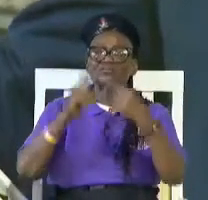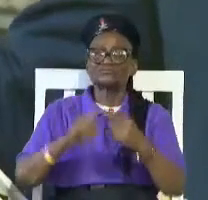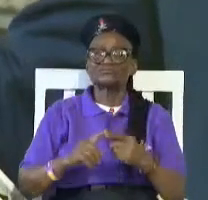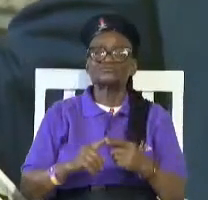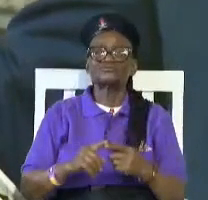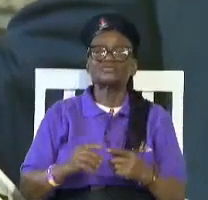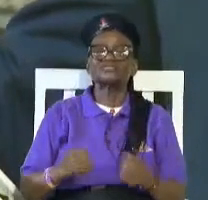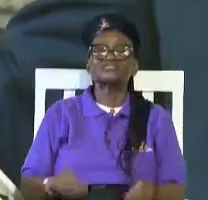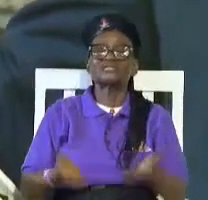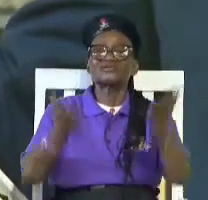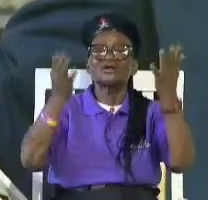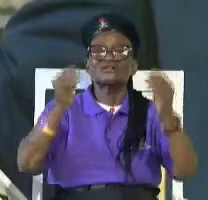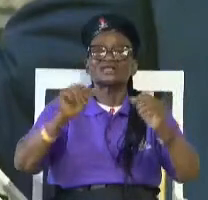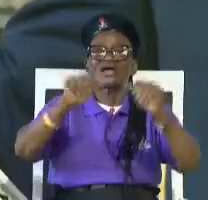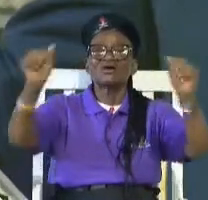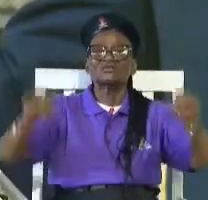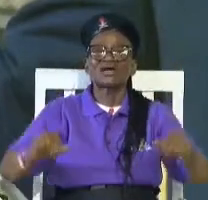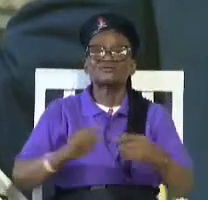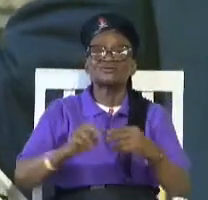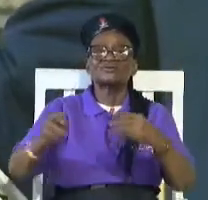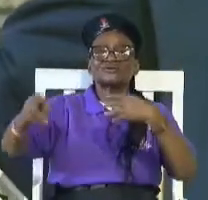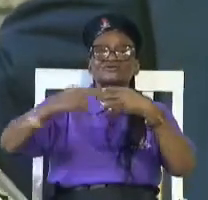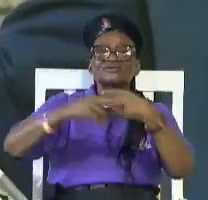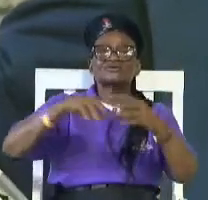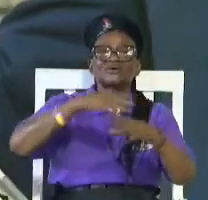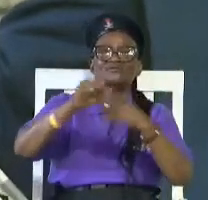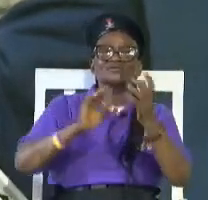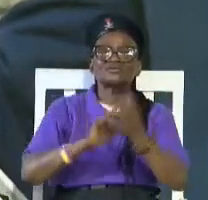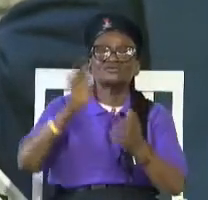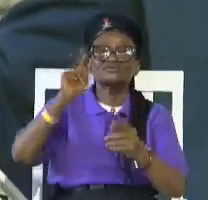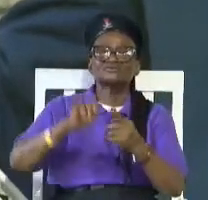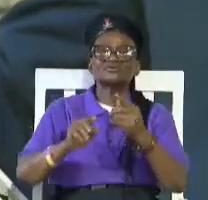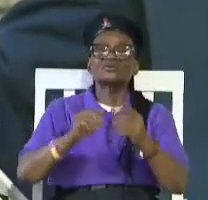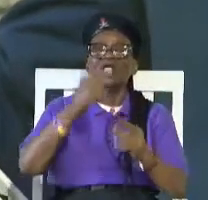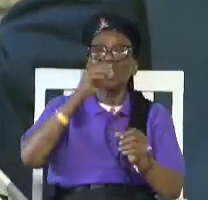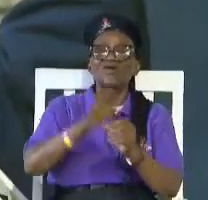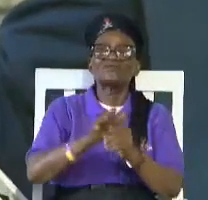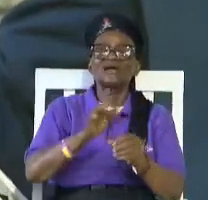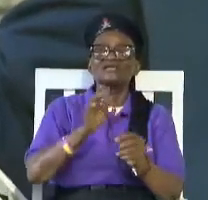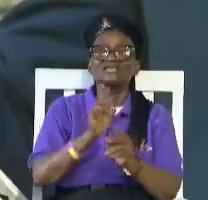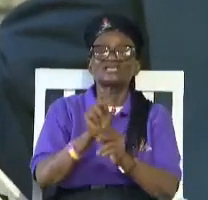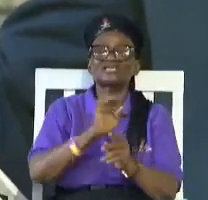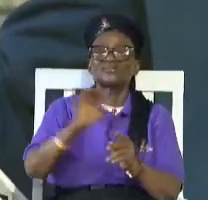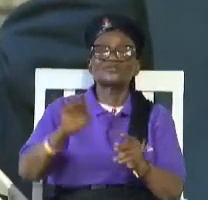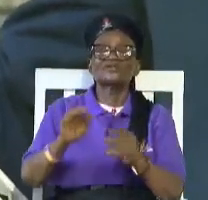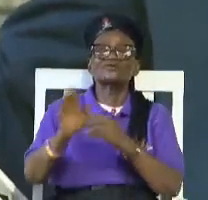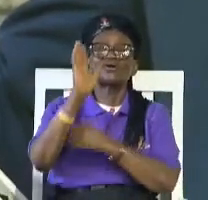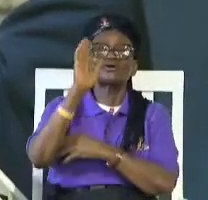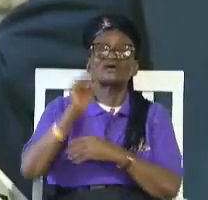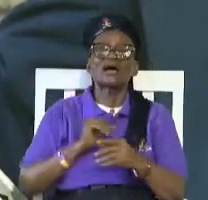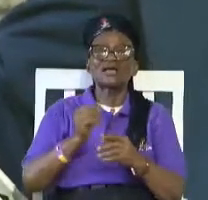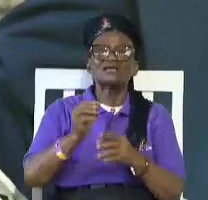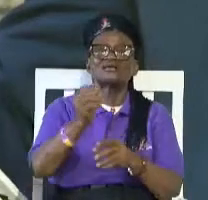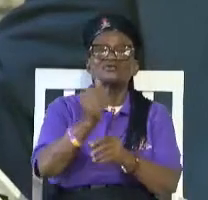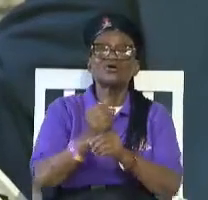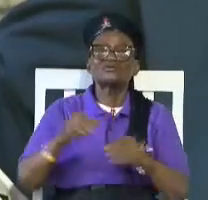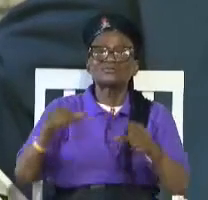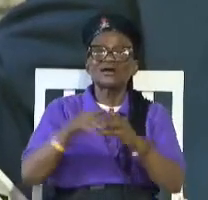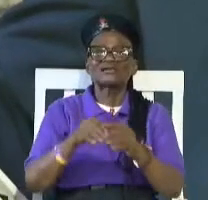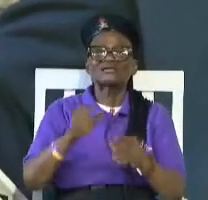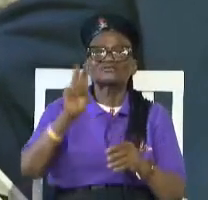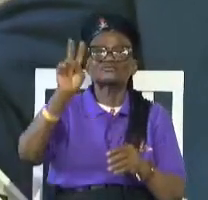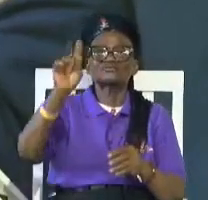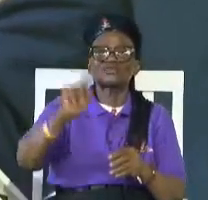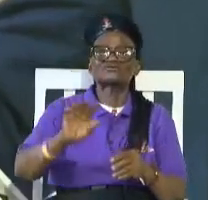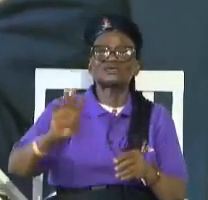altar to return all the glory to the covenant-keeping God. I got married 2014, and